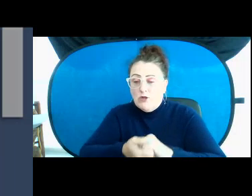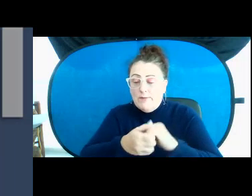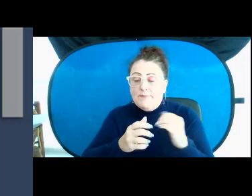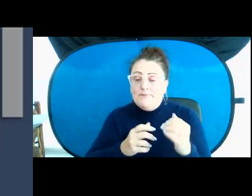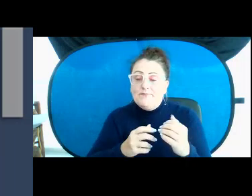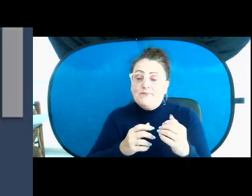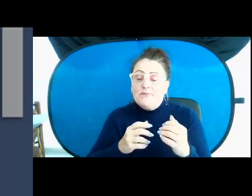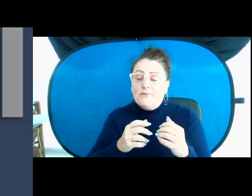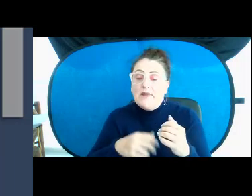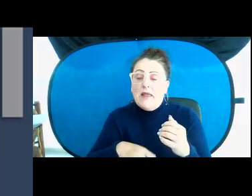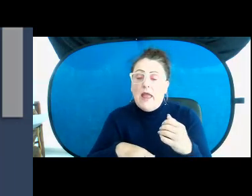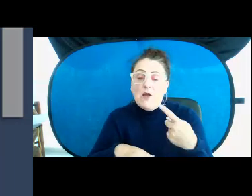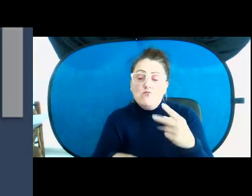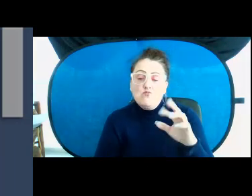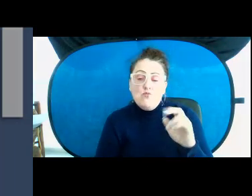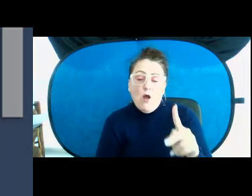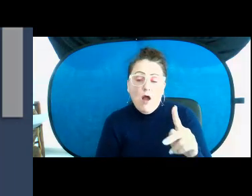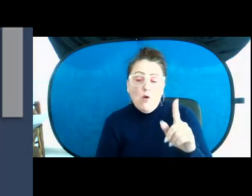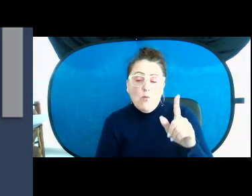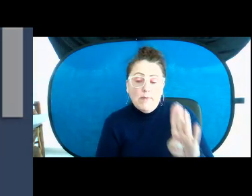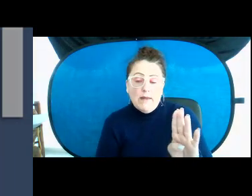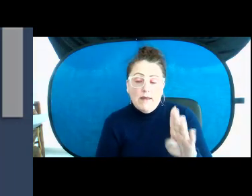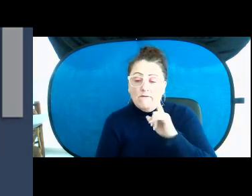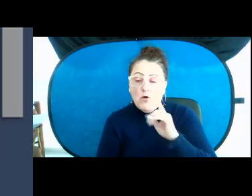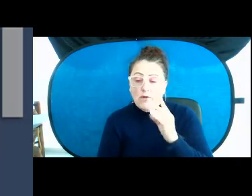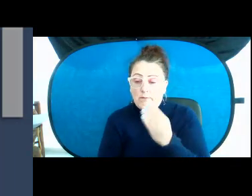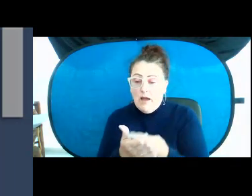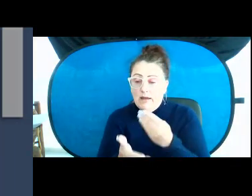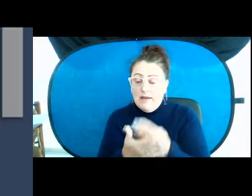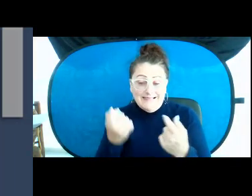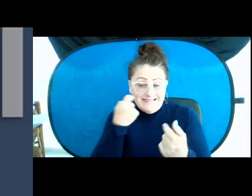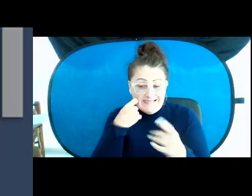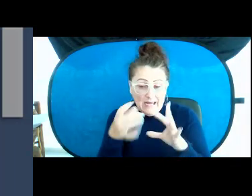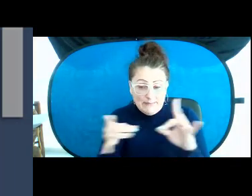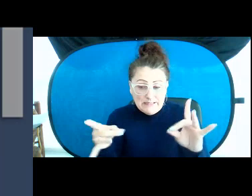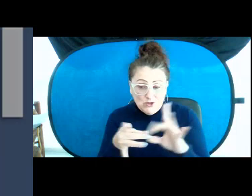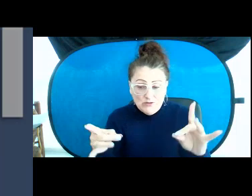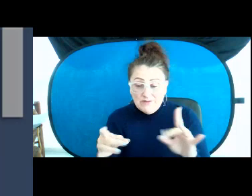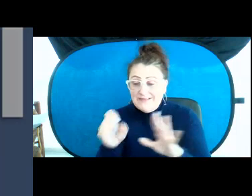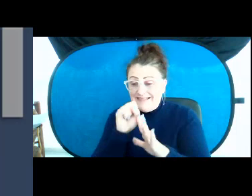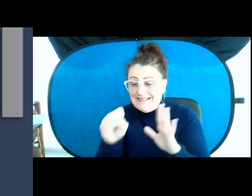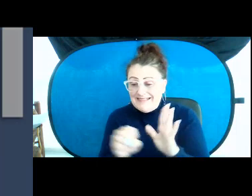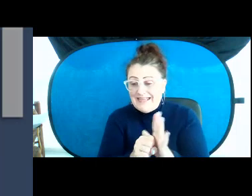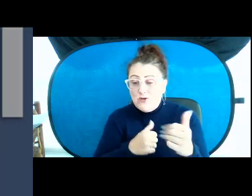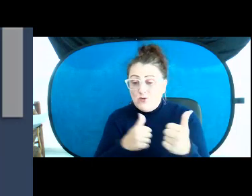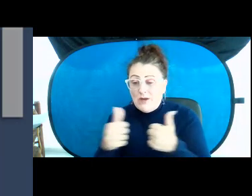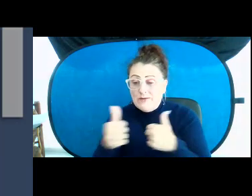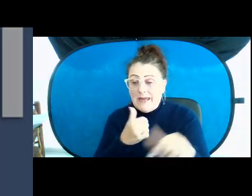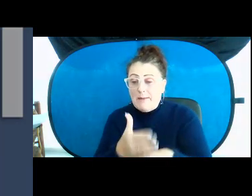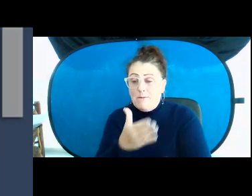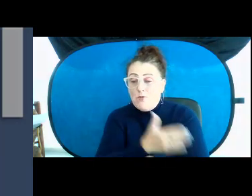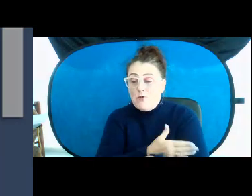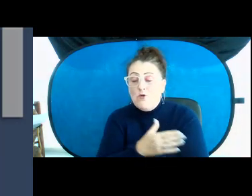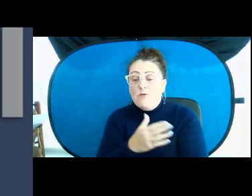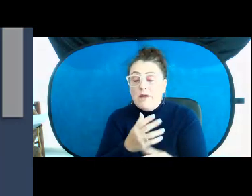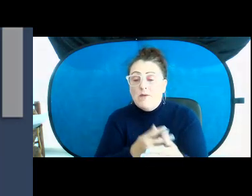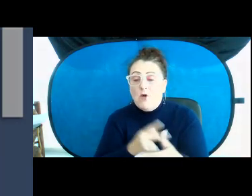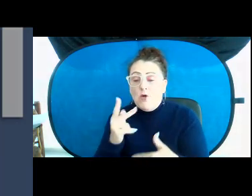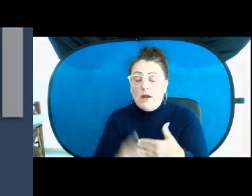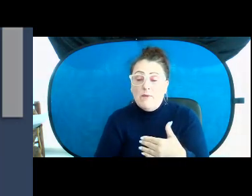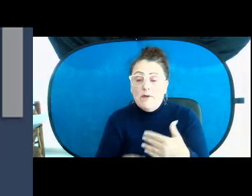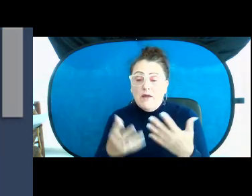Proposition 1B Trade Corridors Improvement Fund Program. As mentioned previously, the State Transportation Improvement Program funds programmed to the project